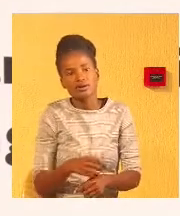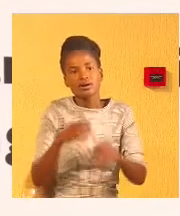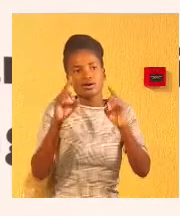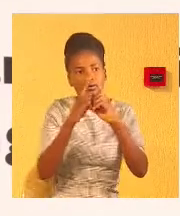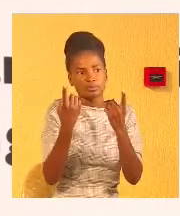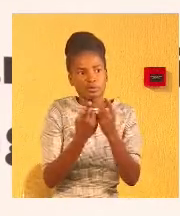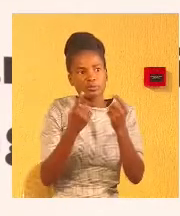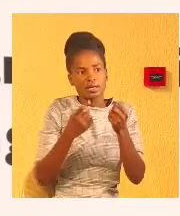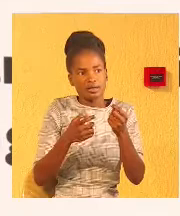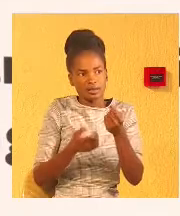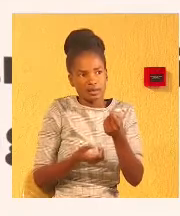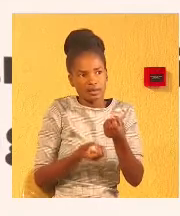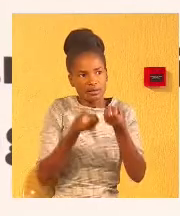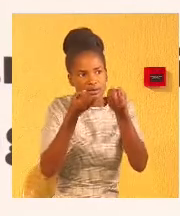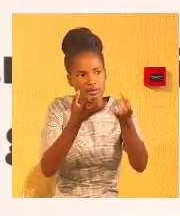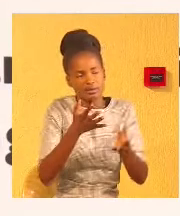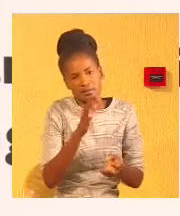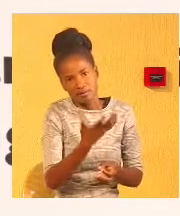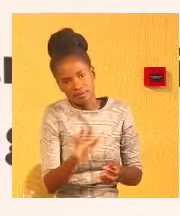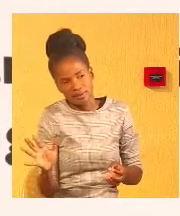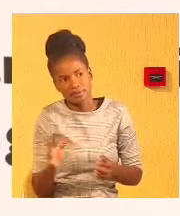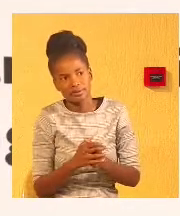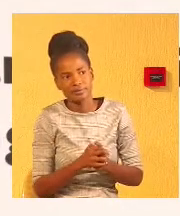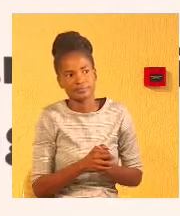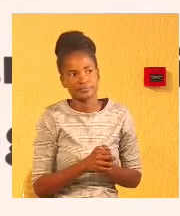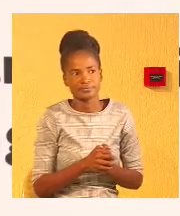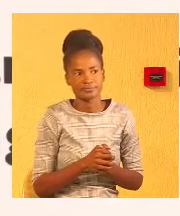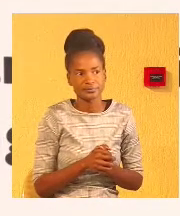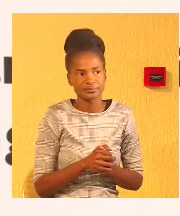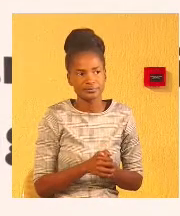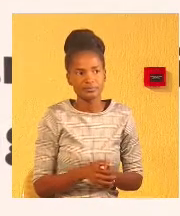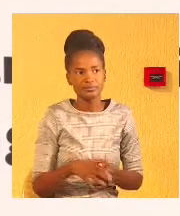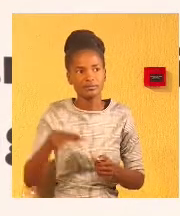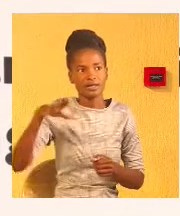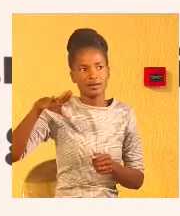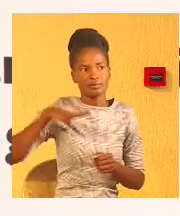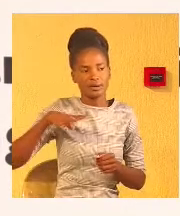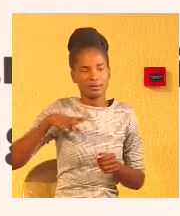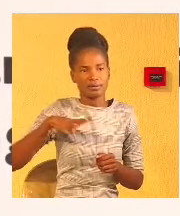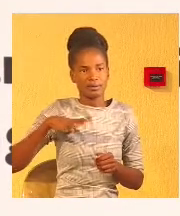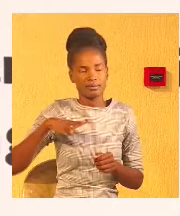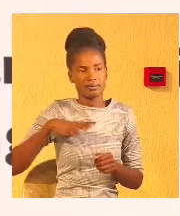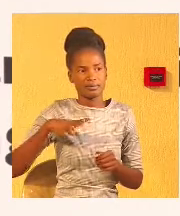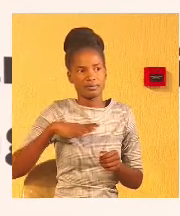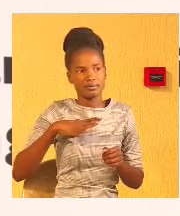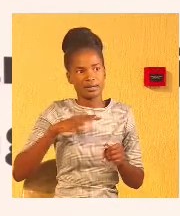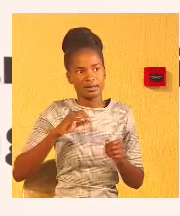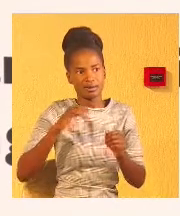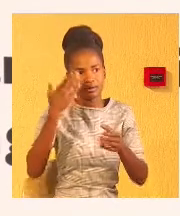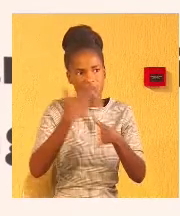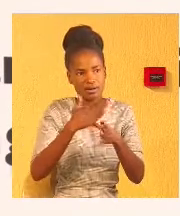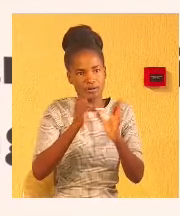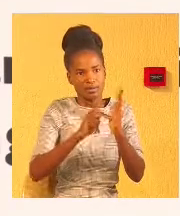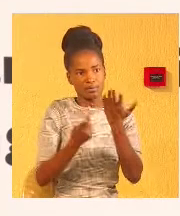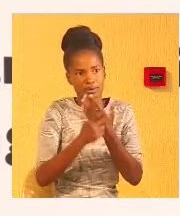that's the heads of in the regions, and the heads of land reform in the regions.